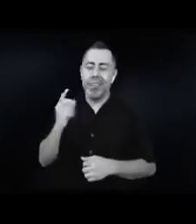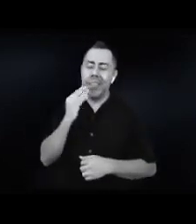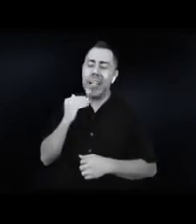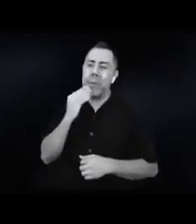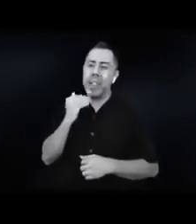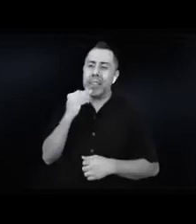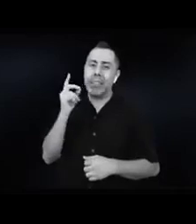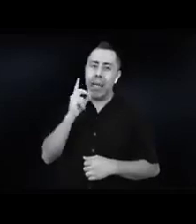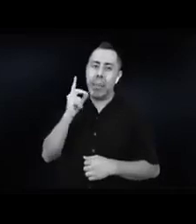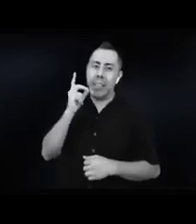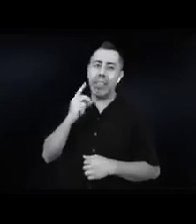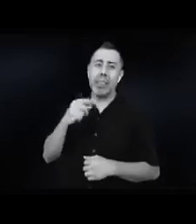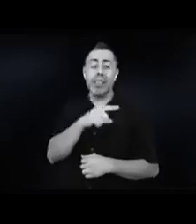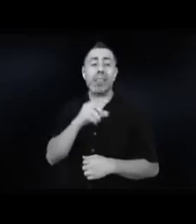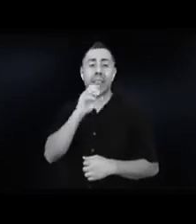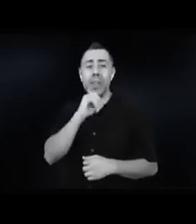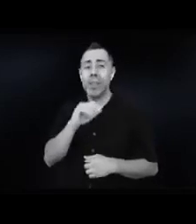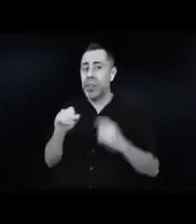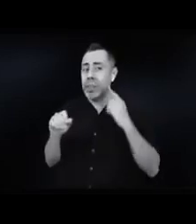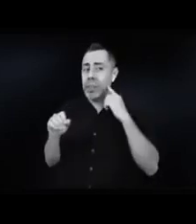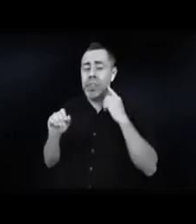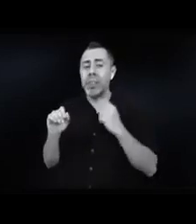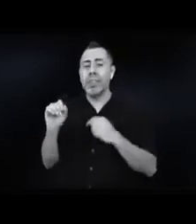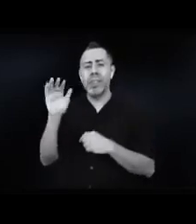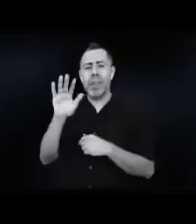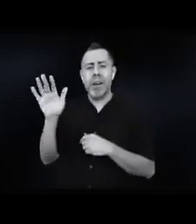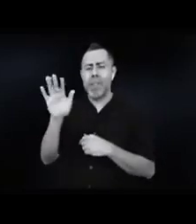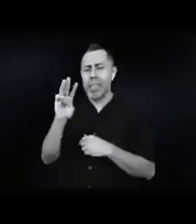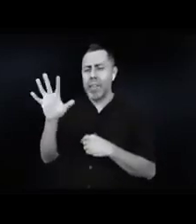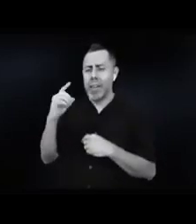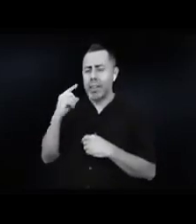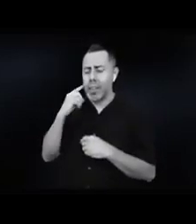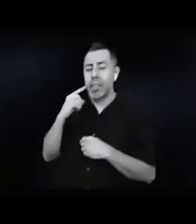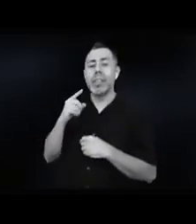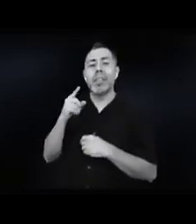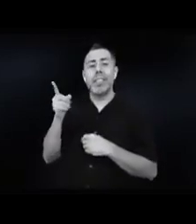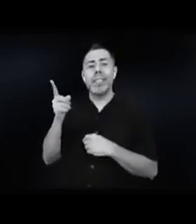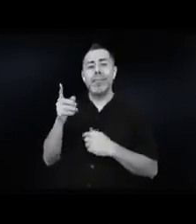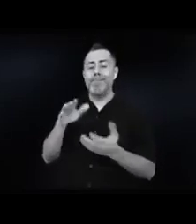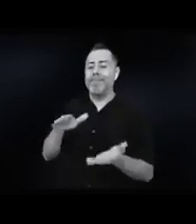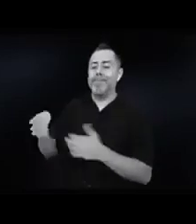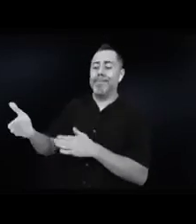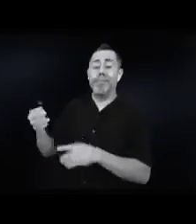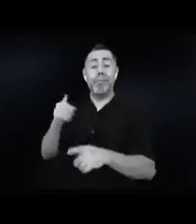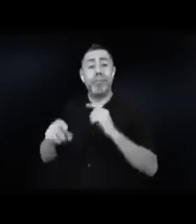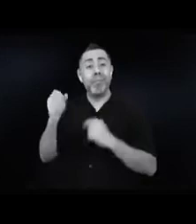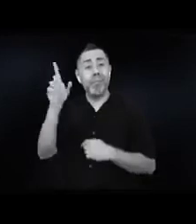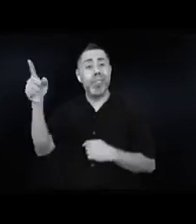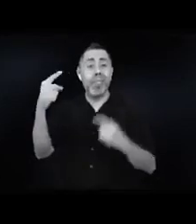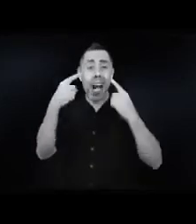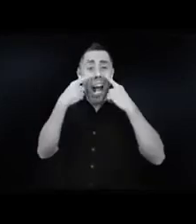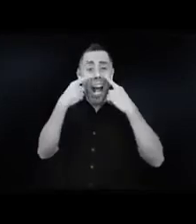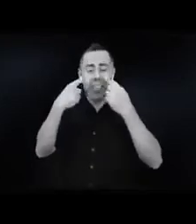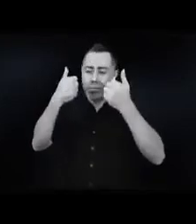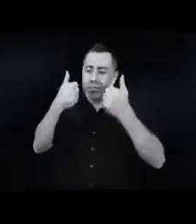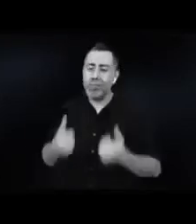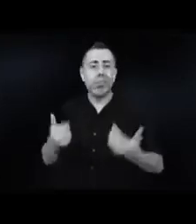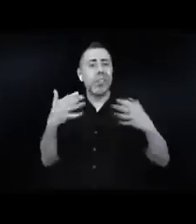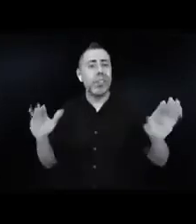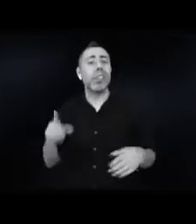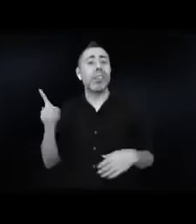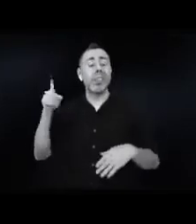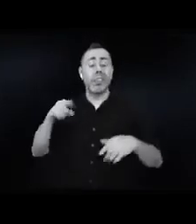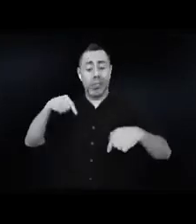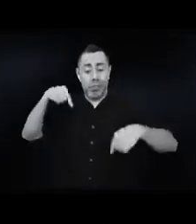but diabetes had taken her eyes and also taken her legs, and so she used to, I'd crawl